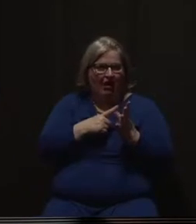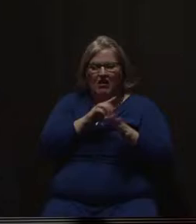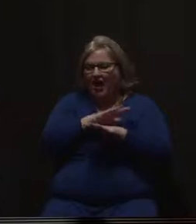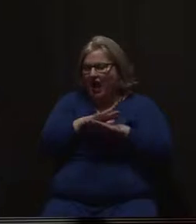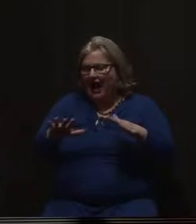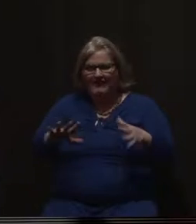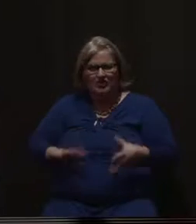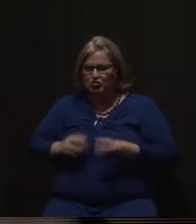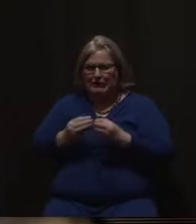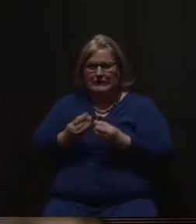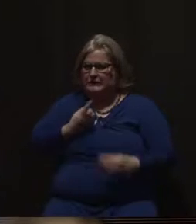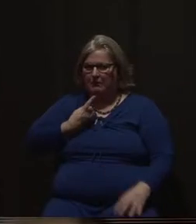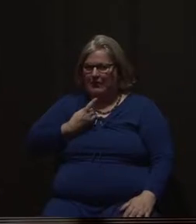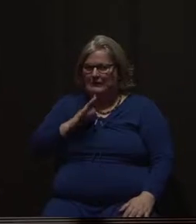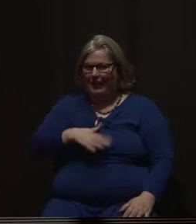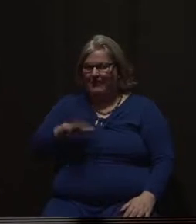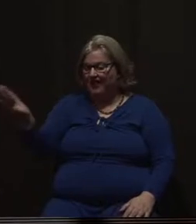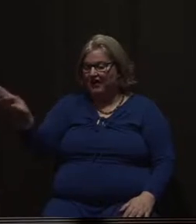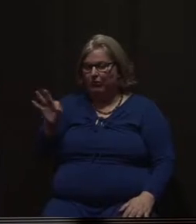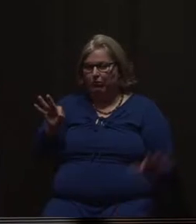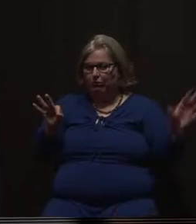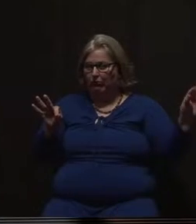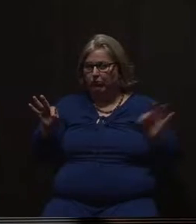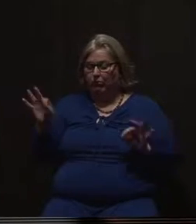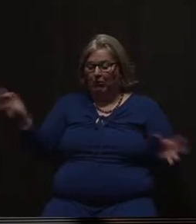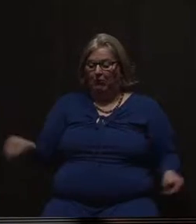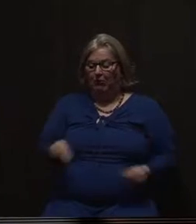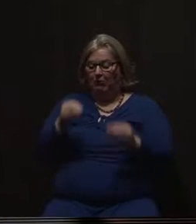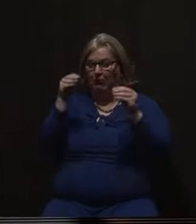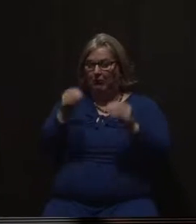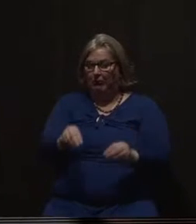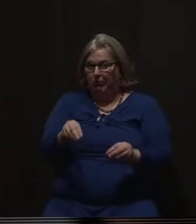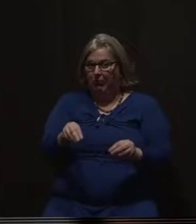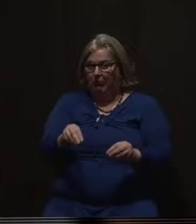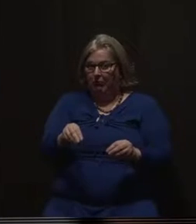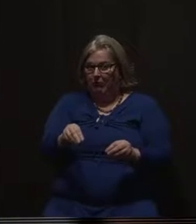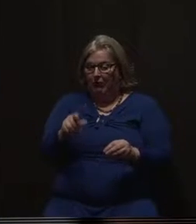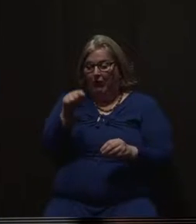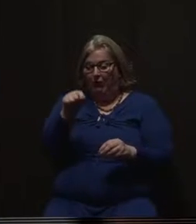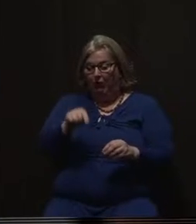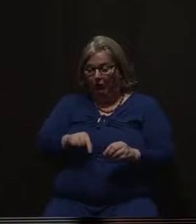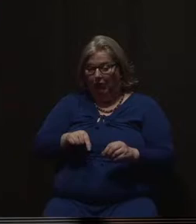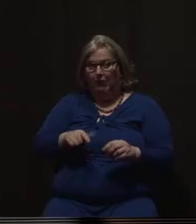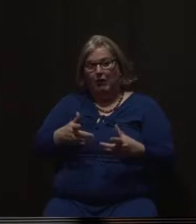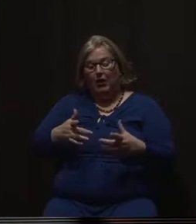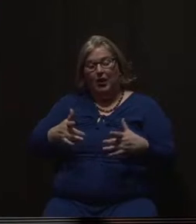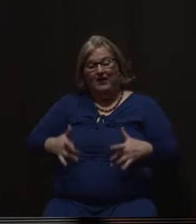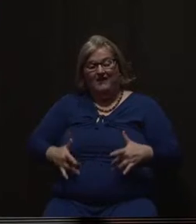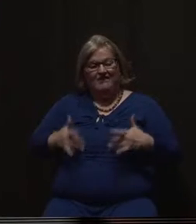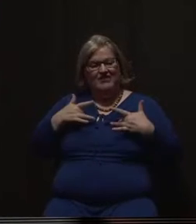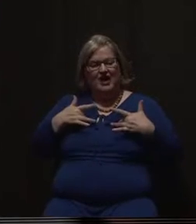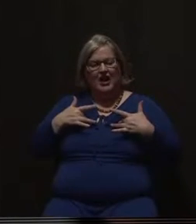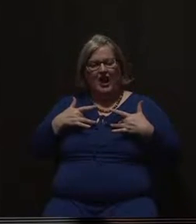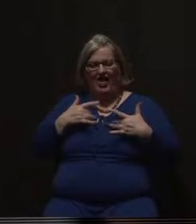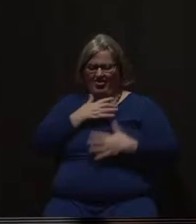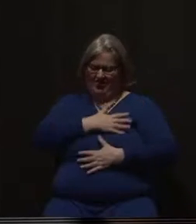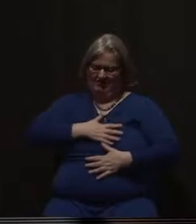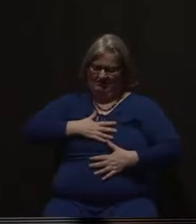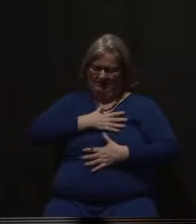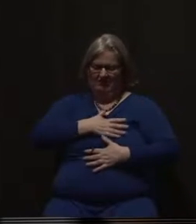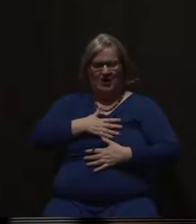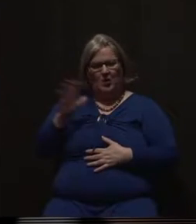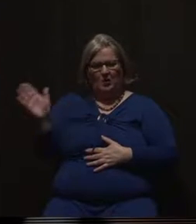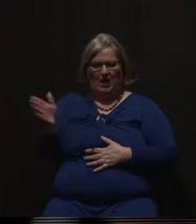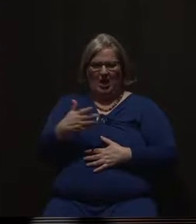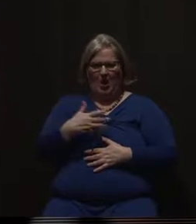putting stuff together that gives me a kind of way out of this feeling of we're all doomed, and we can basically do